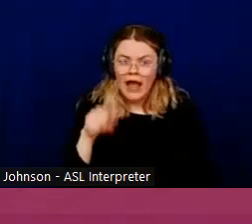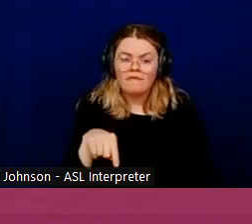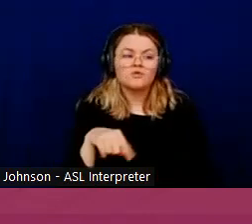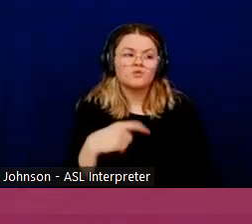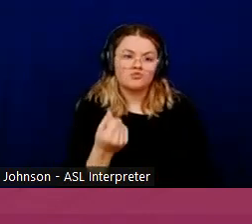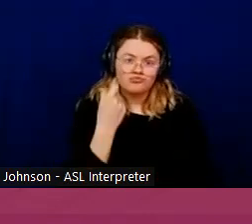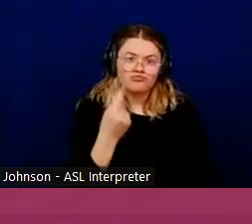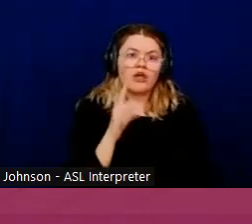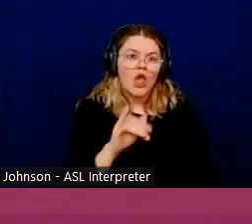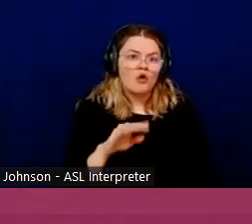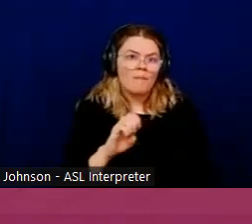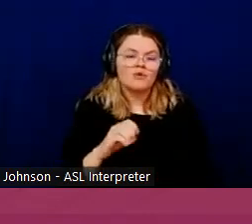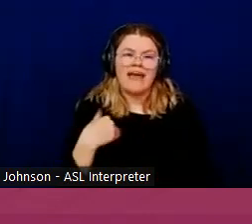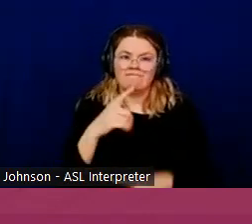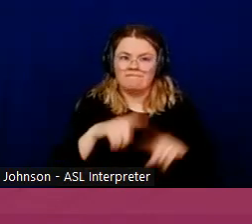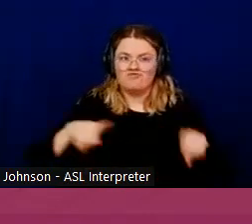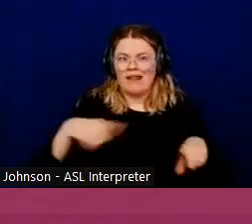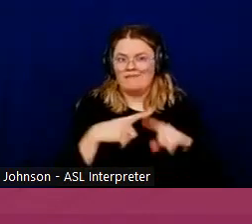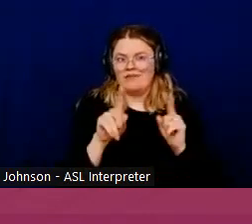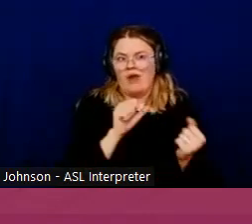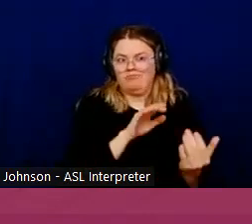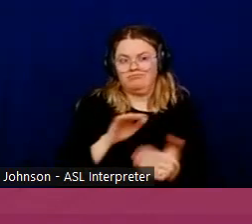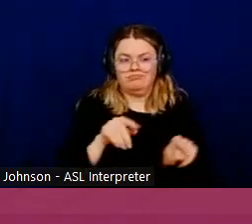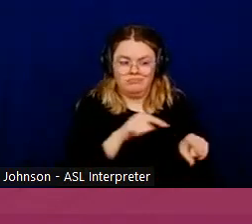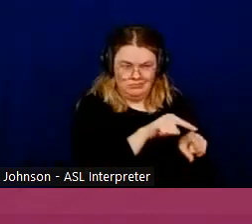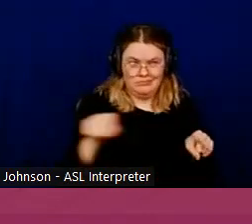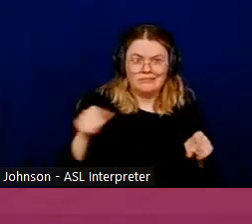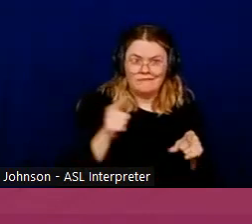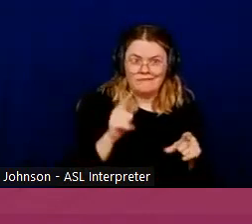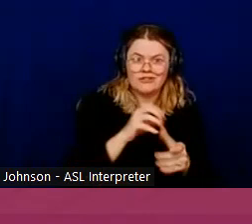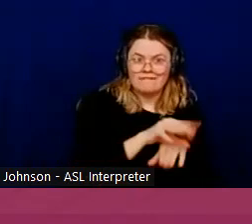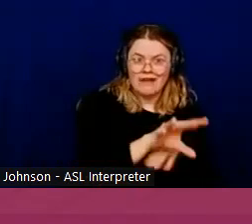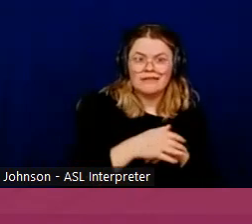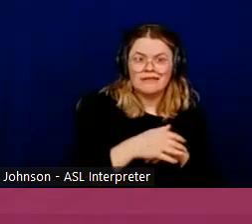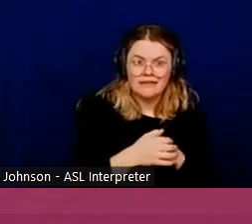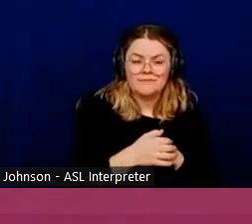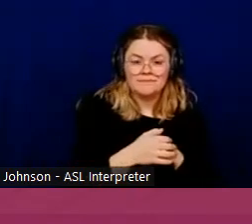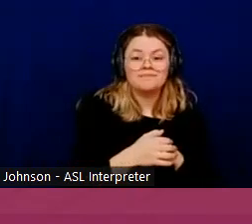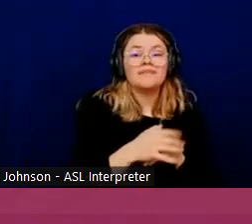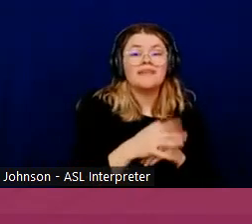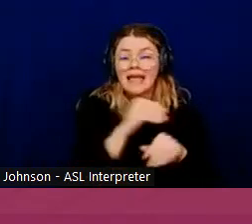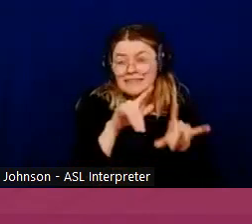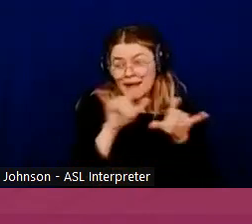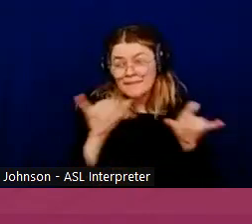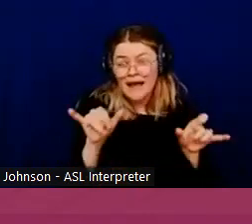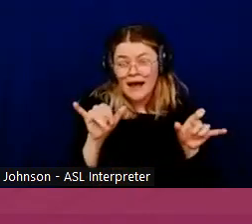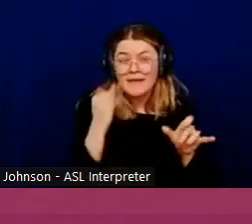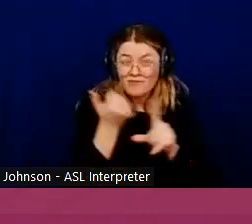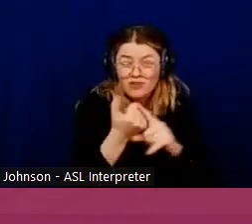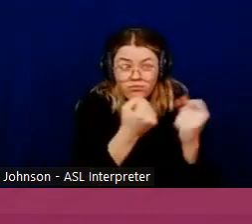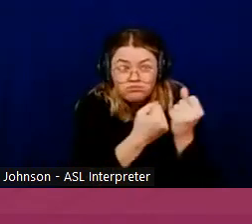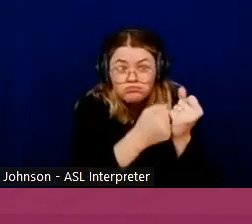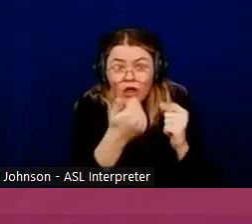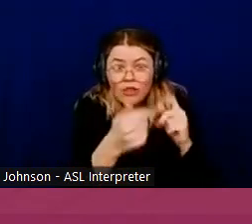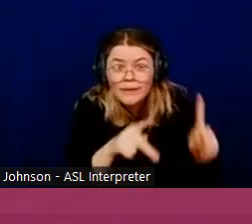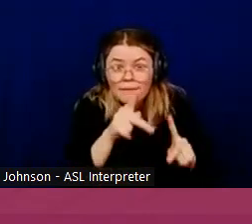recommended. However, it's also important to remember, do not neglect yourself and your well-being, and show love and support to